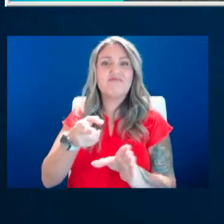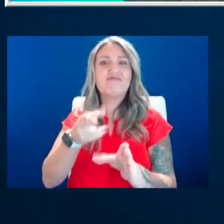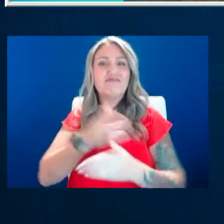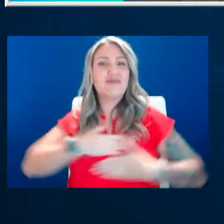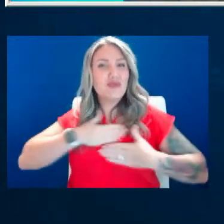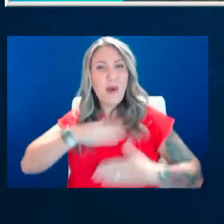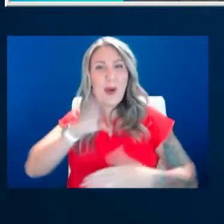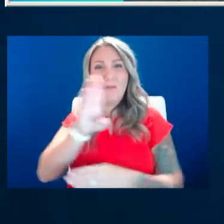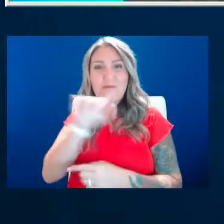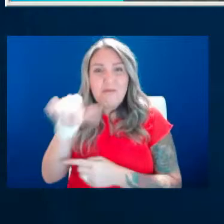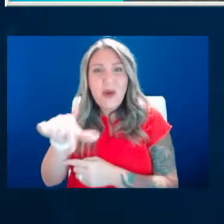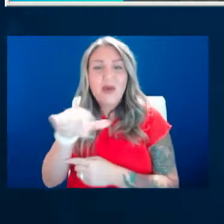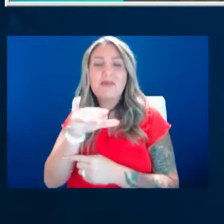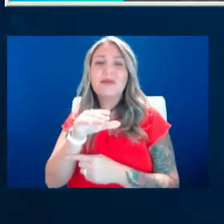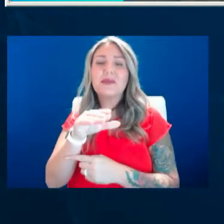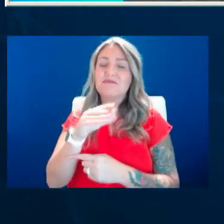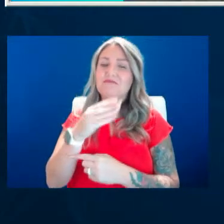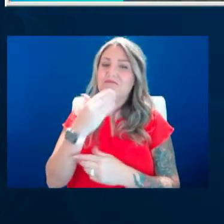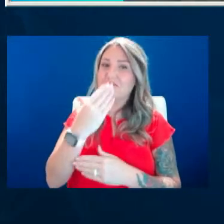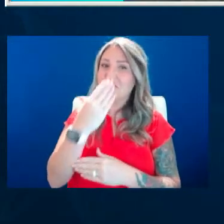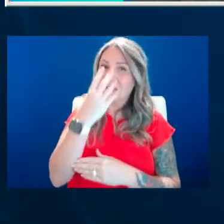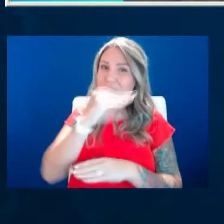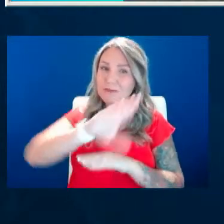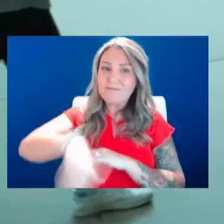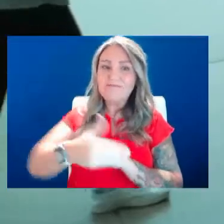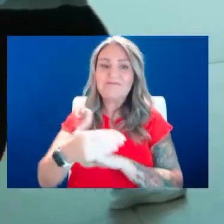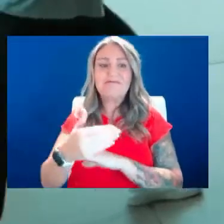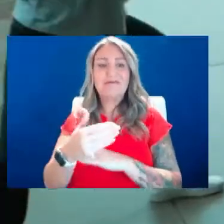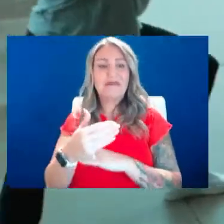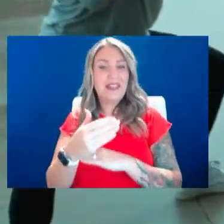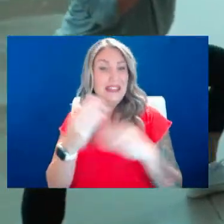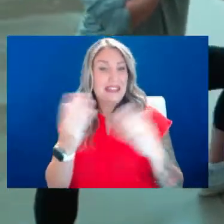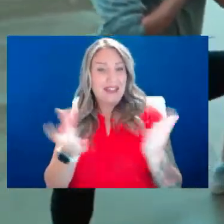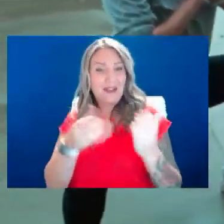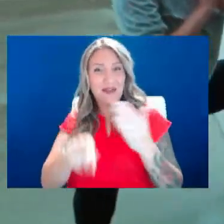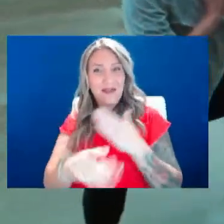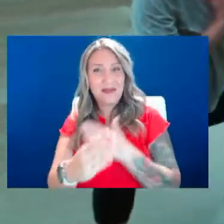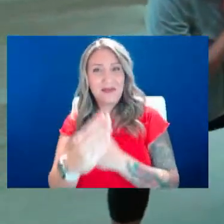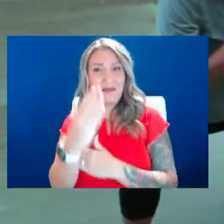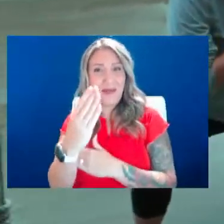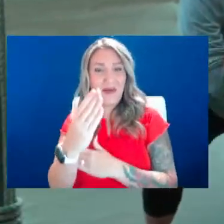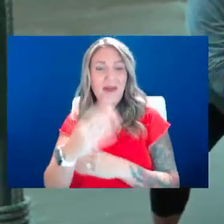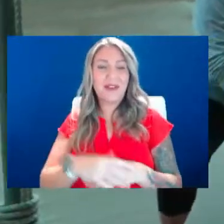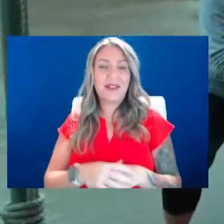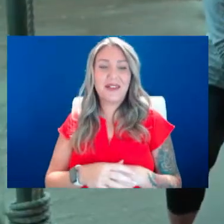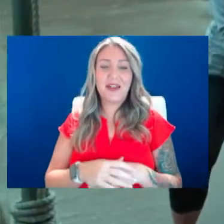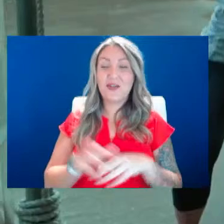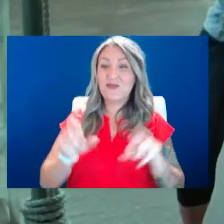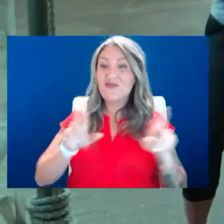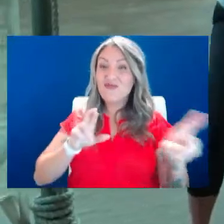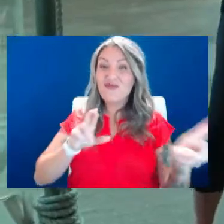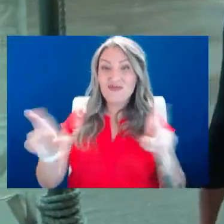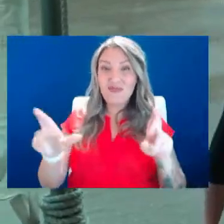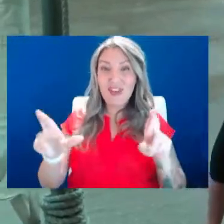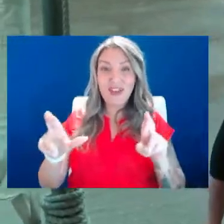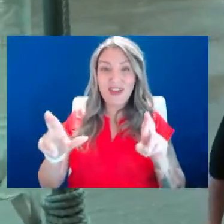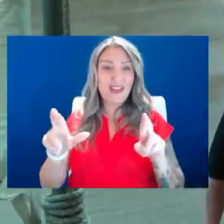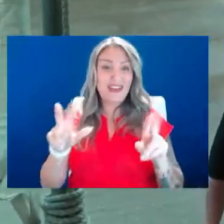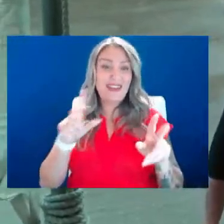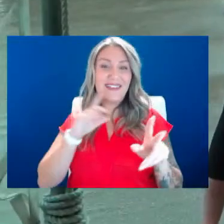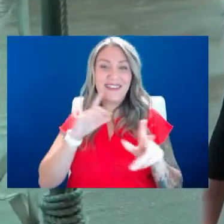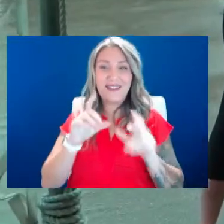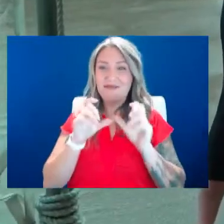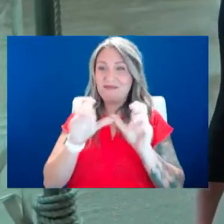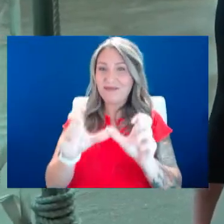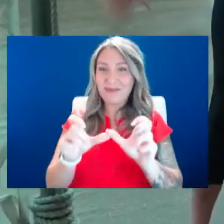some good rest overnight. And here they are this morning getting ready to go on the continuation